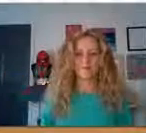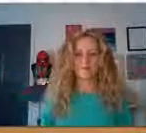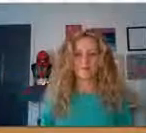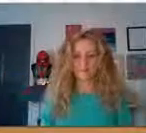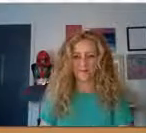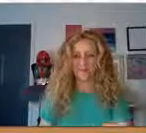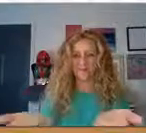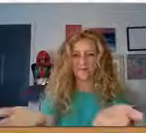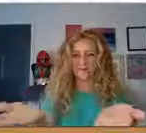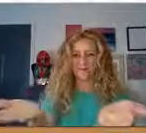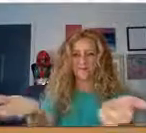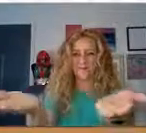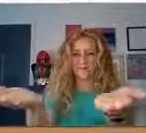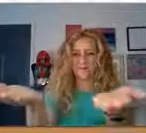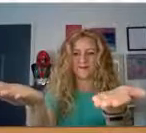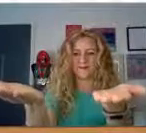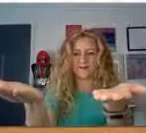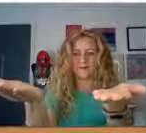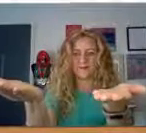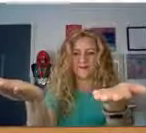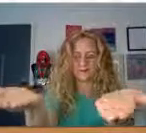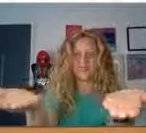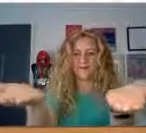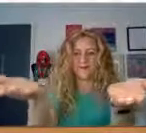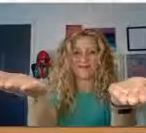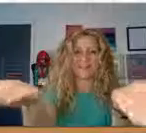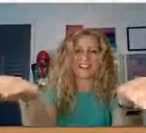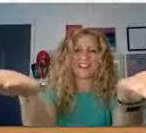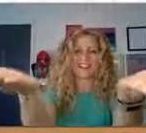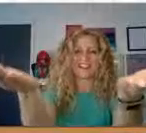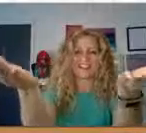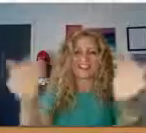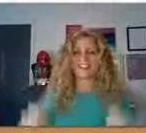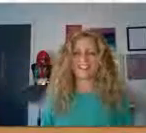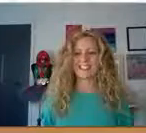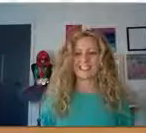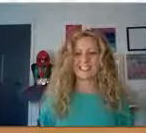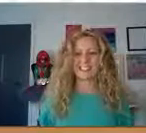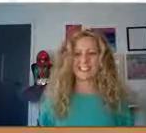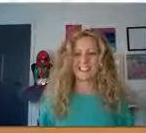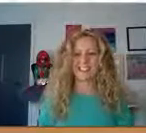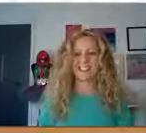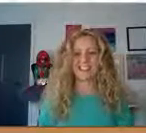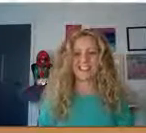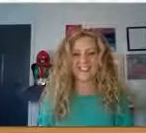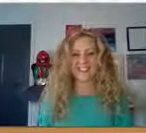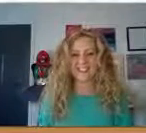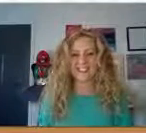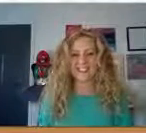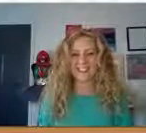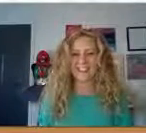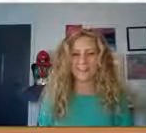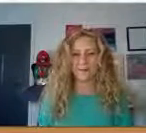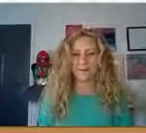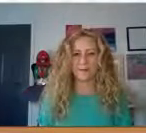By giving them what they need. Yeah!